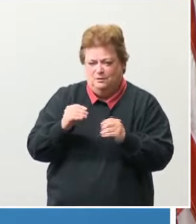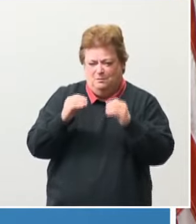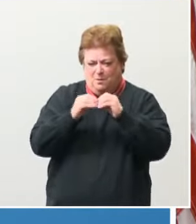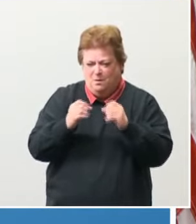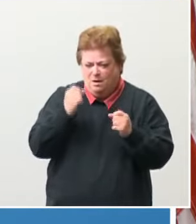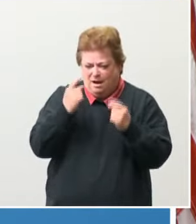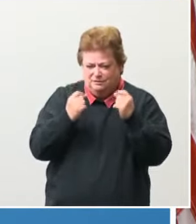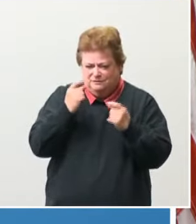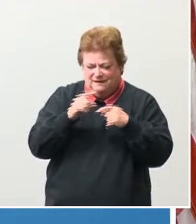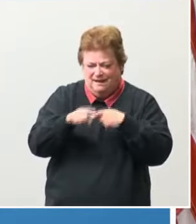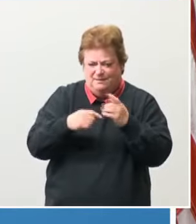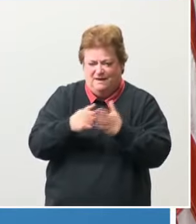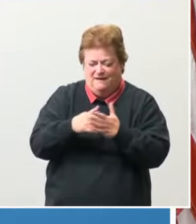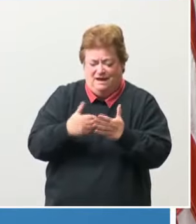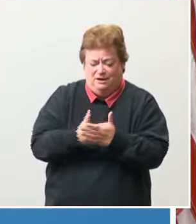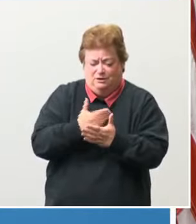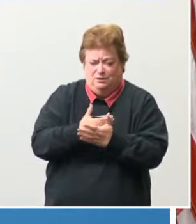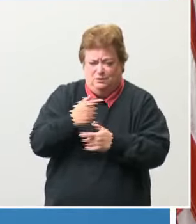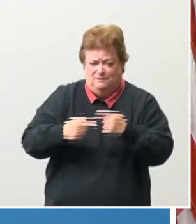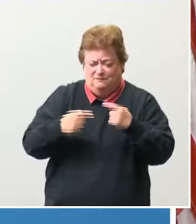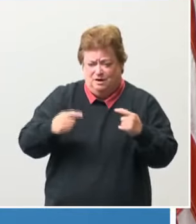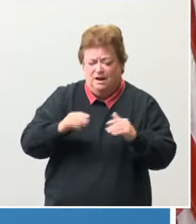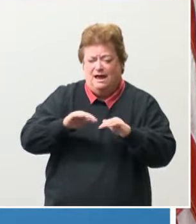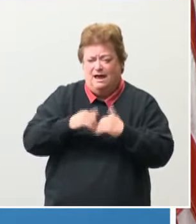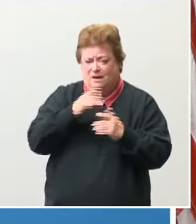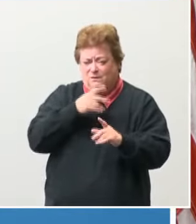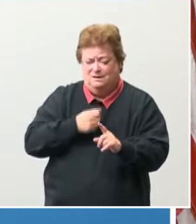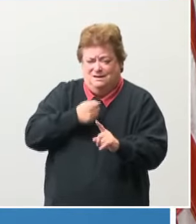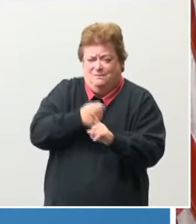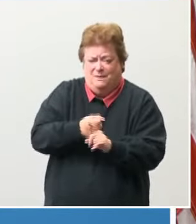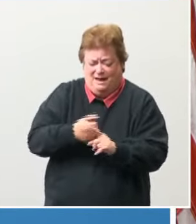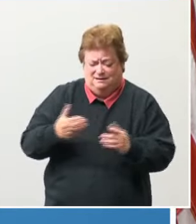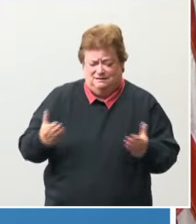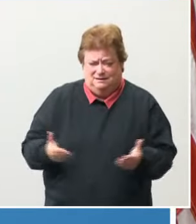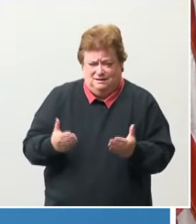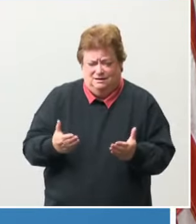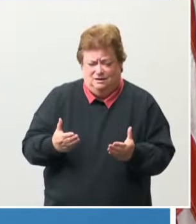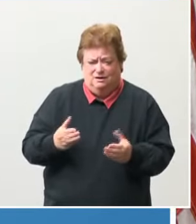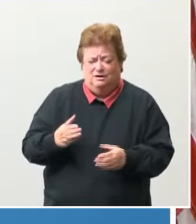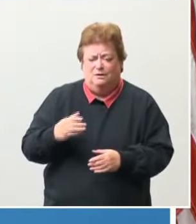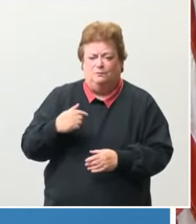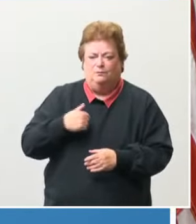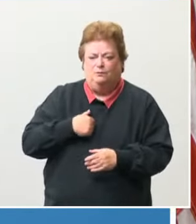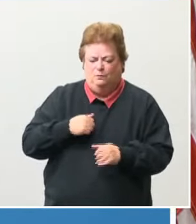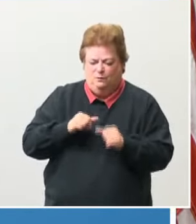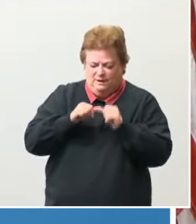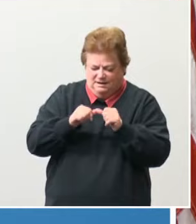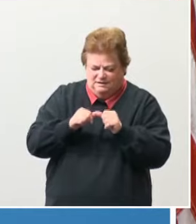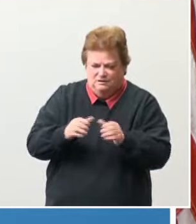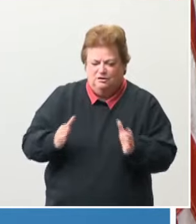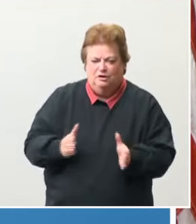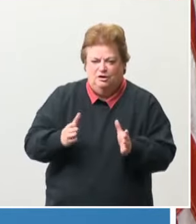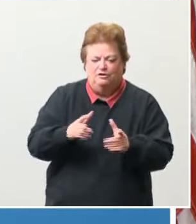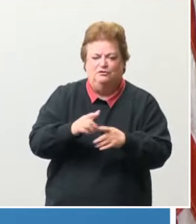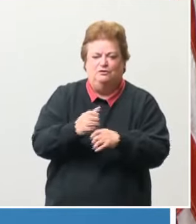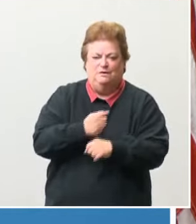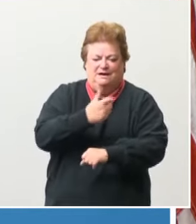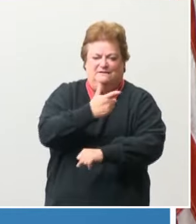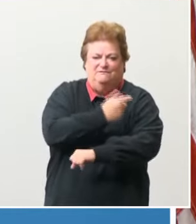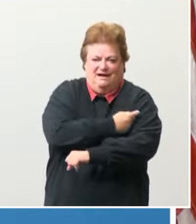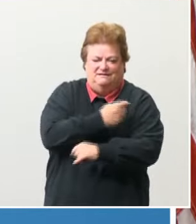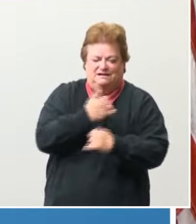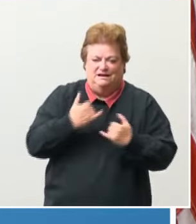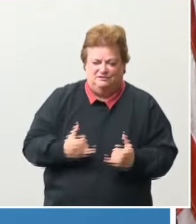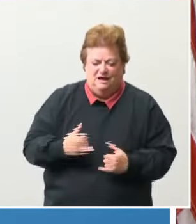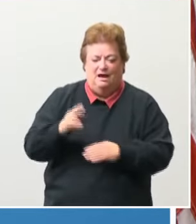and its potential impact on Lincoln and Lancaster County, we continue to urge people to get vaccinated now and to